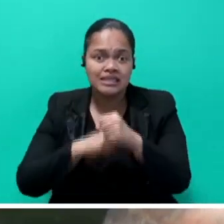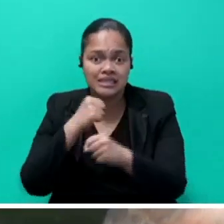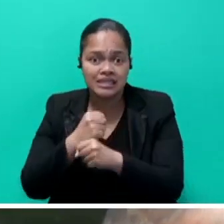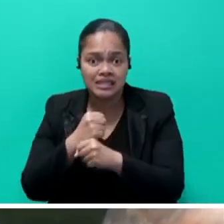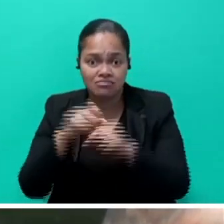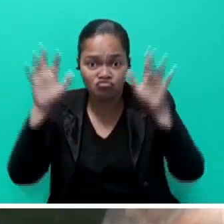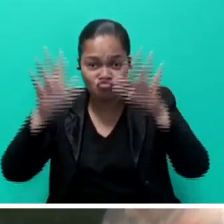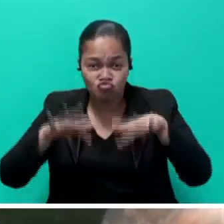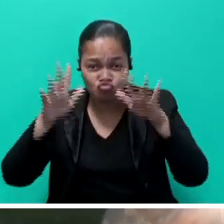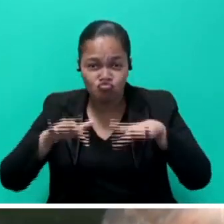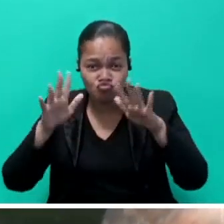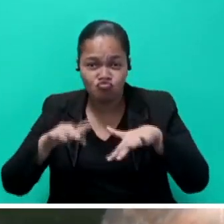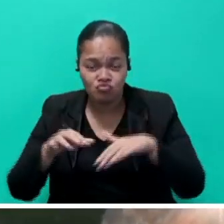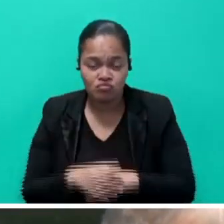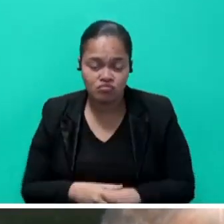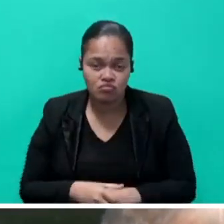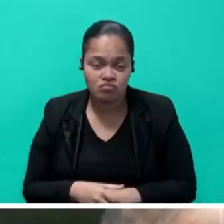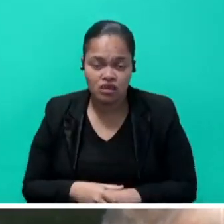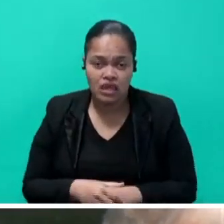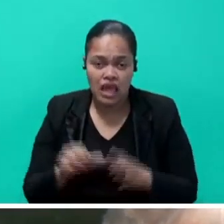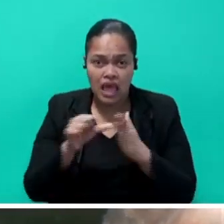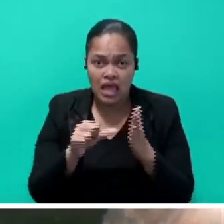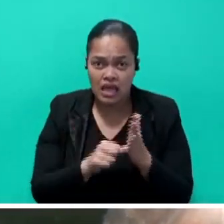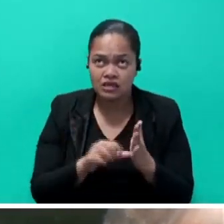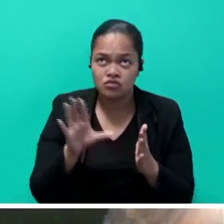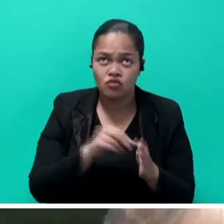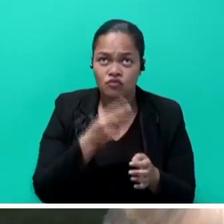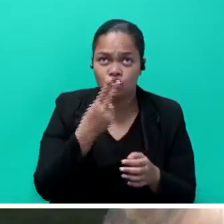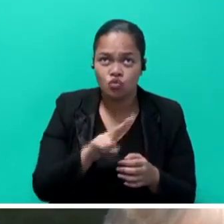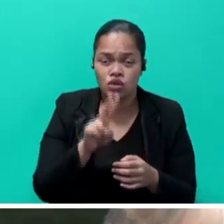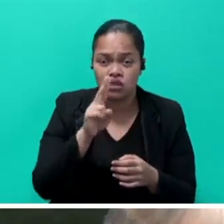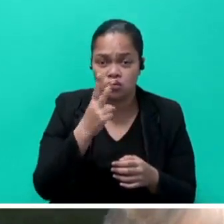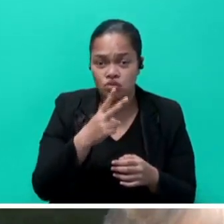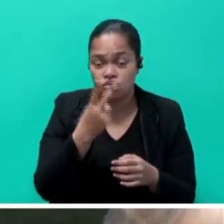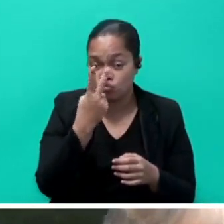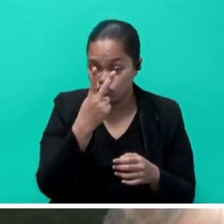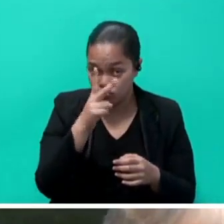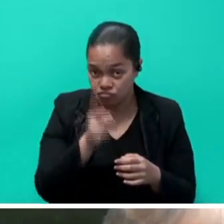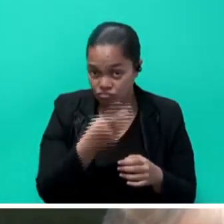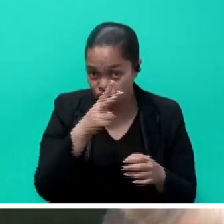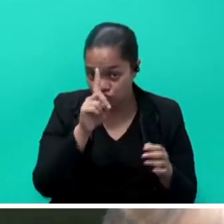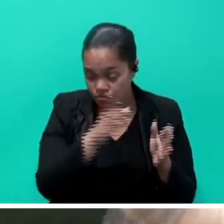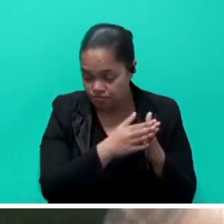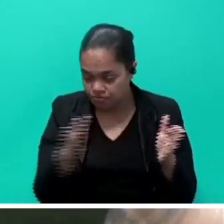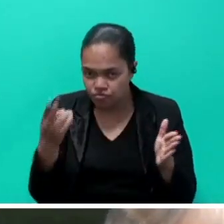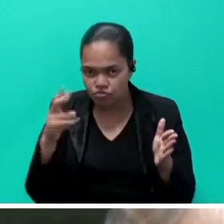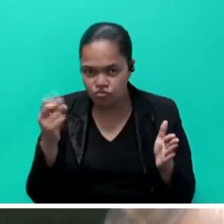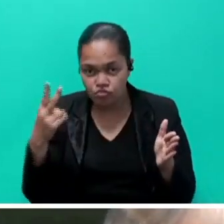Mr. Speaker, at the end of the 2021-2022 financial year, a total of